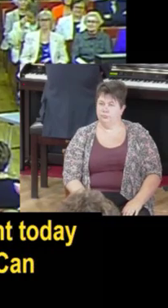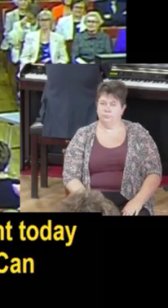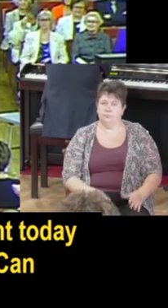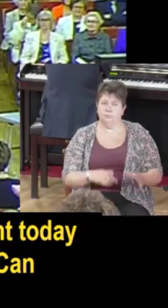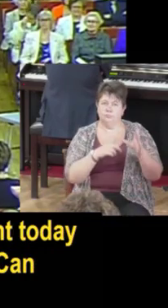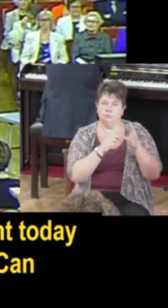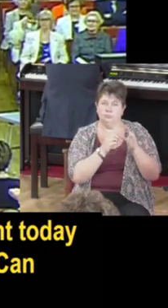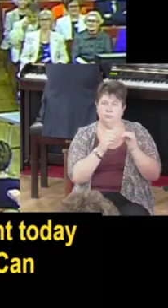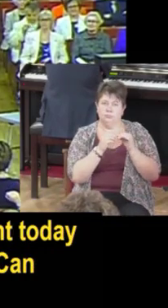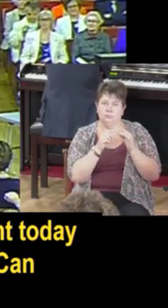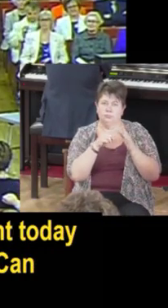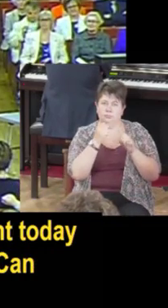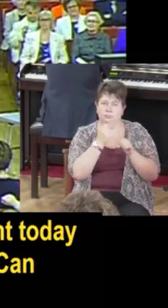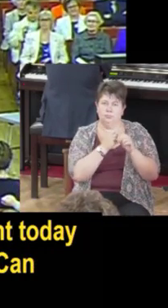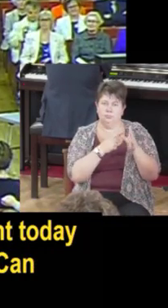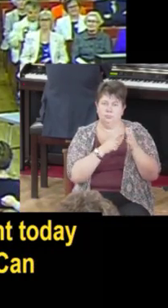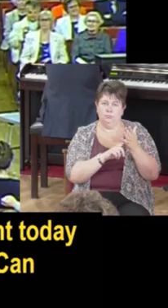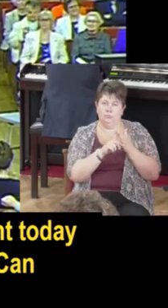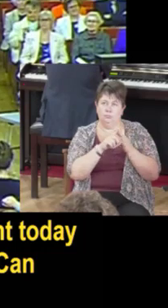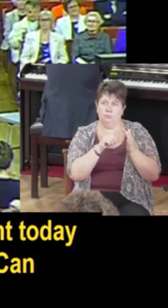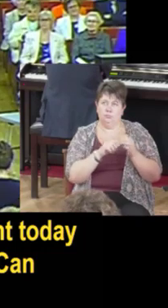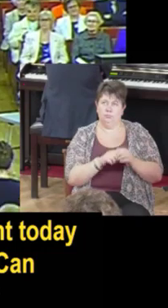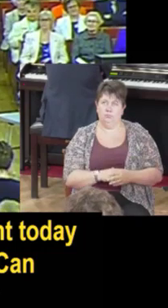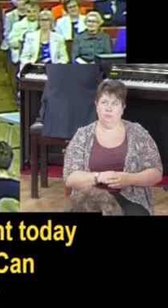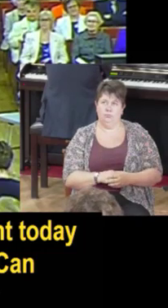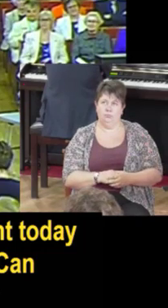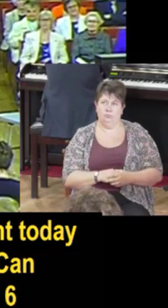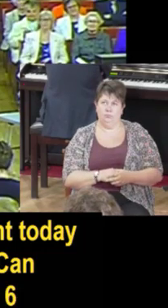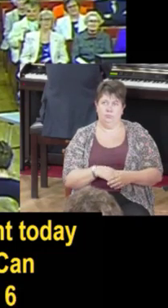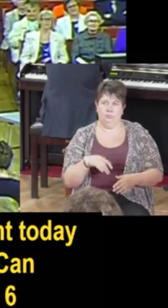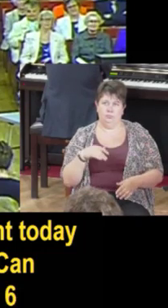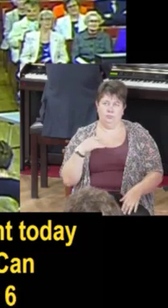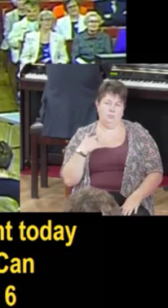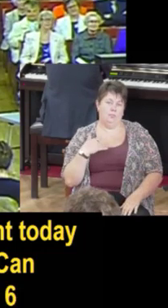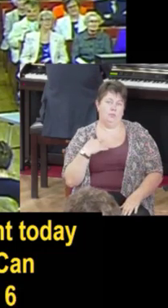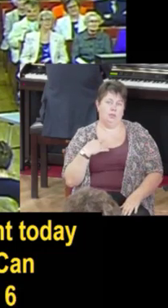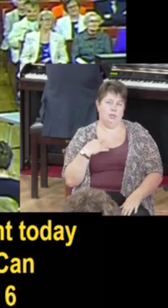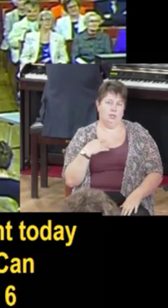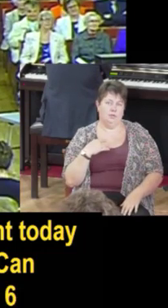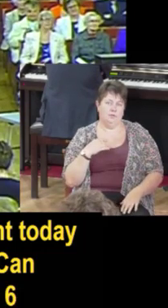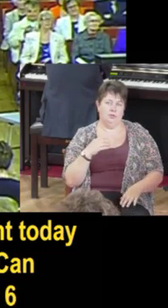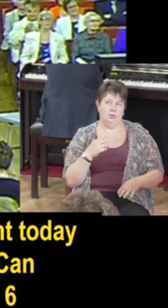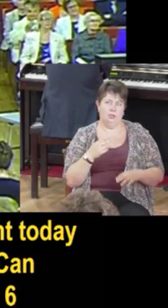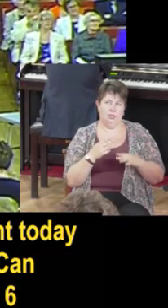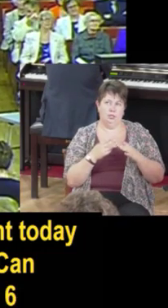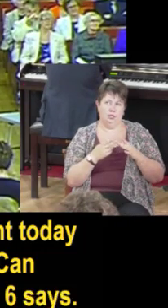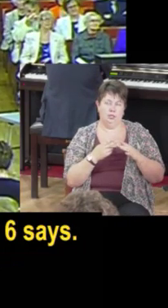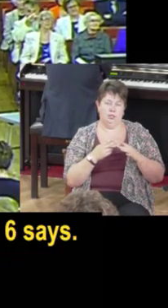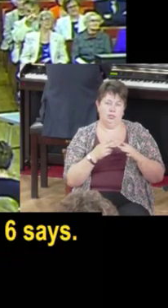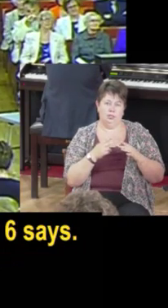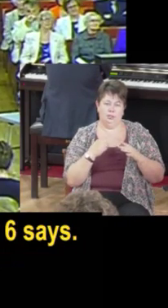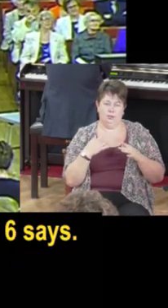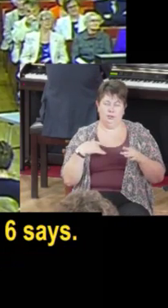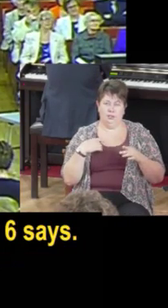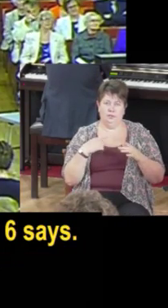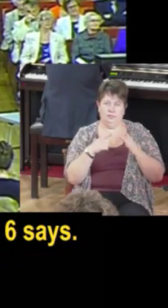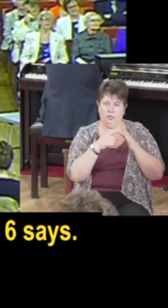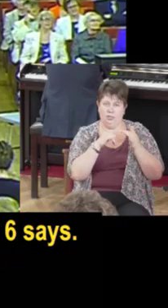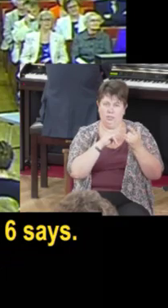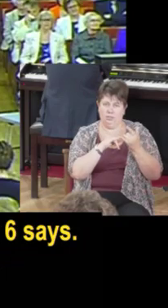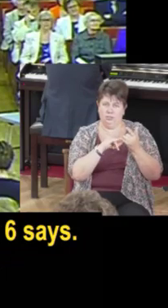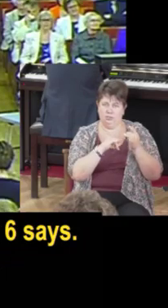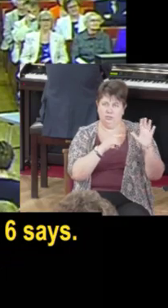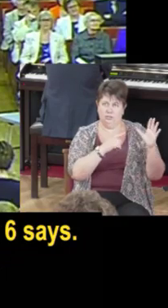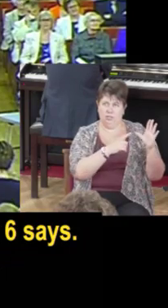Abigail? What does it say? You can read that up there if you like, that's okay. Life is a... precious? Precious